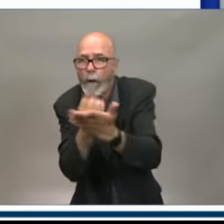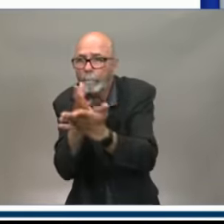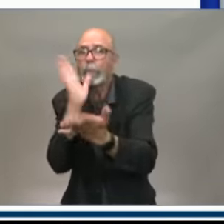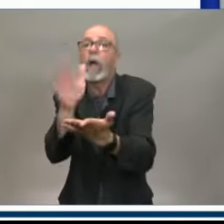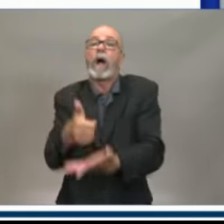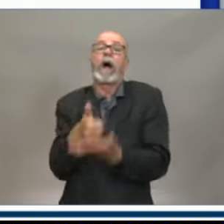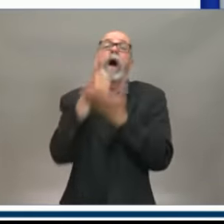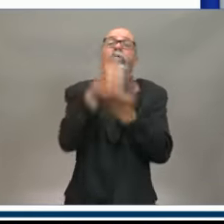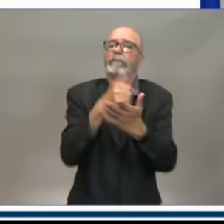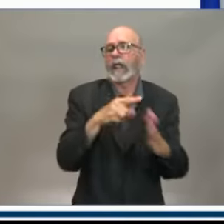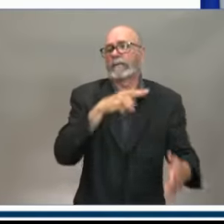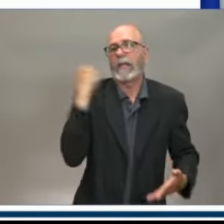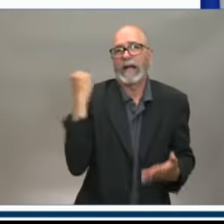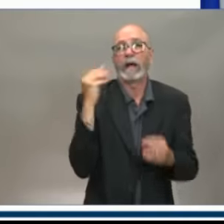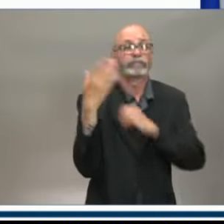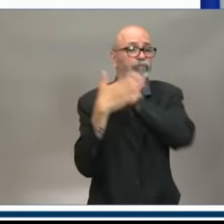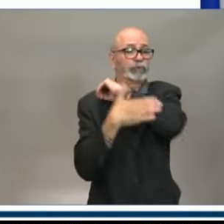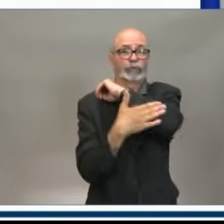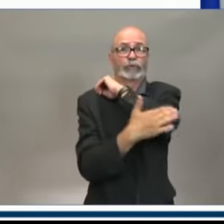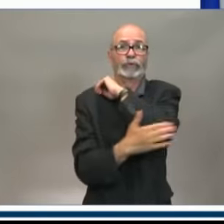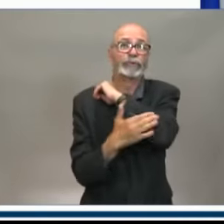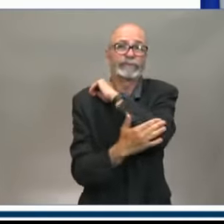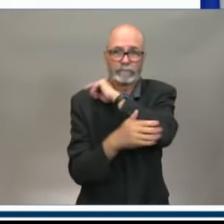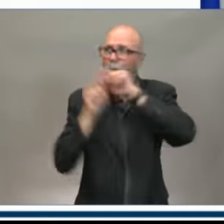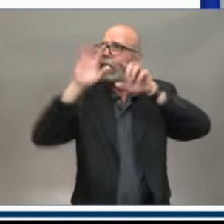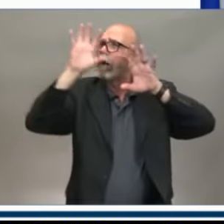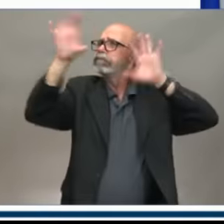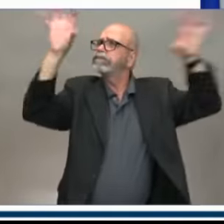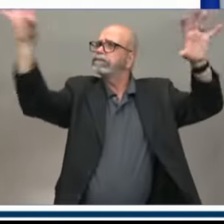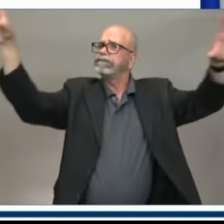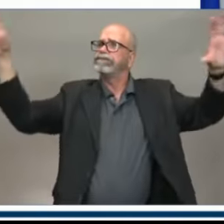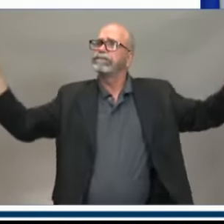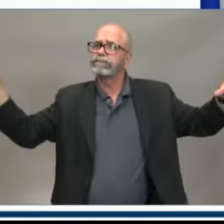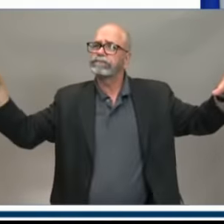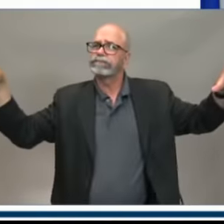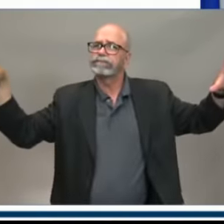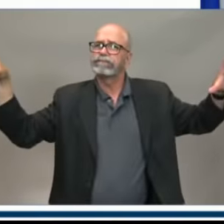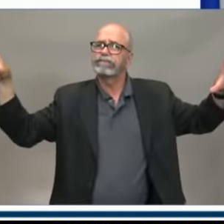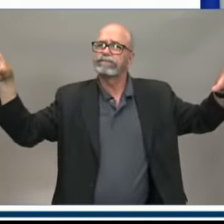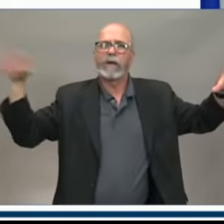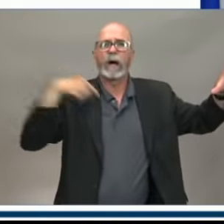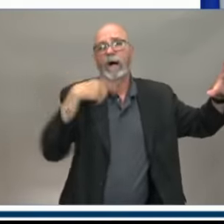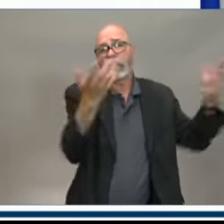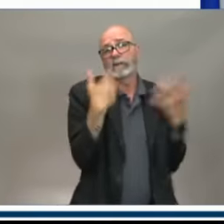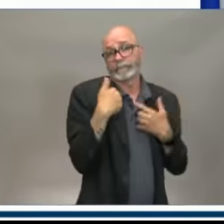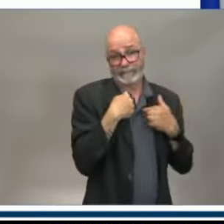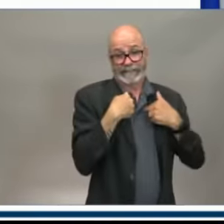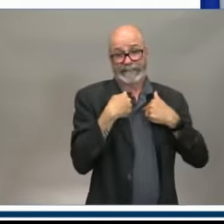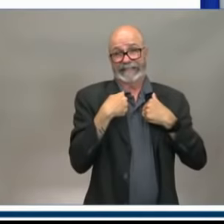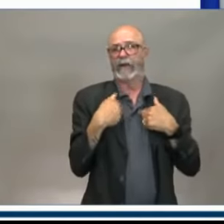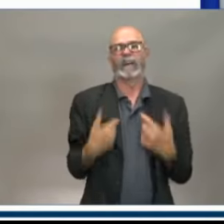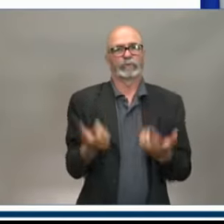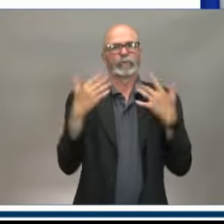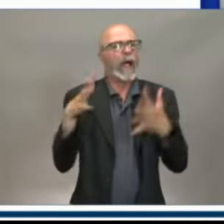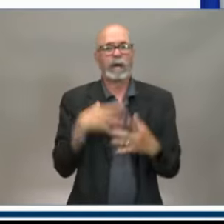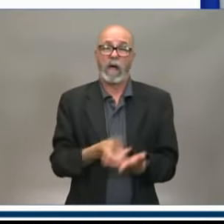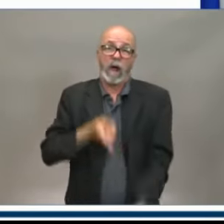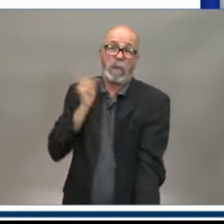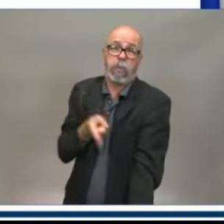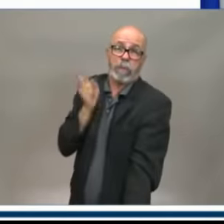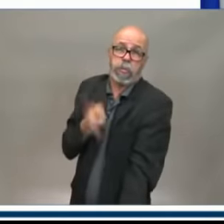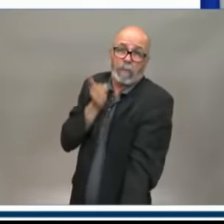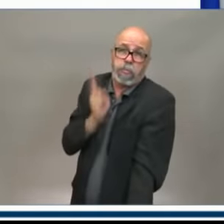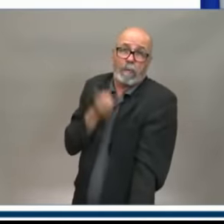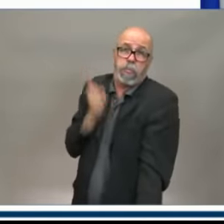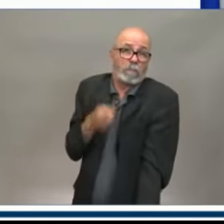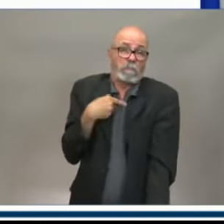Scotia. But one of the things that I will never get into, it's a false debate, dividing our province up. We're a population of less than 1 million people.